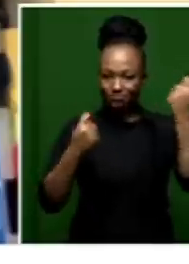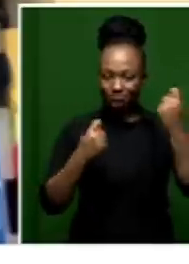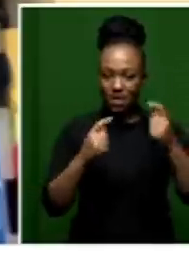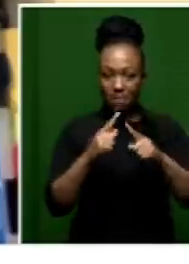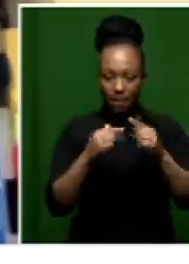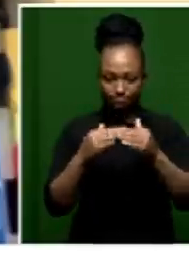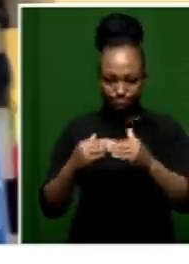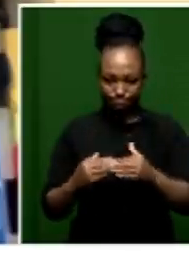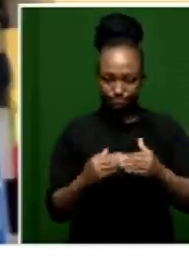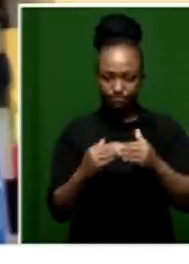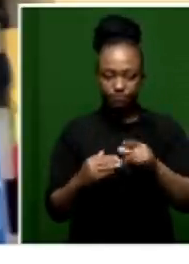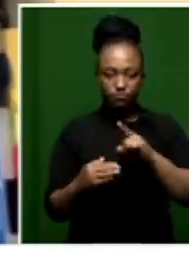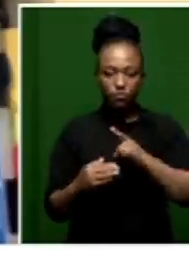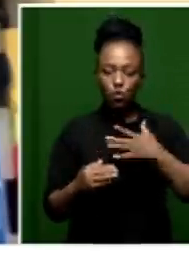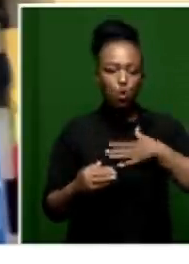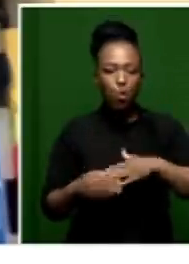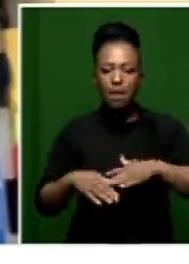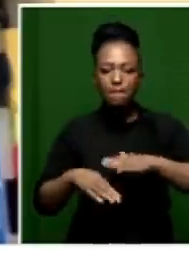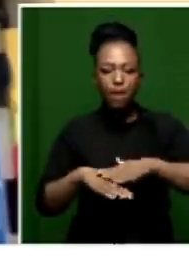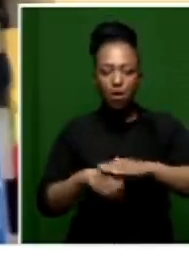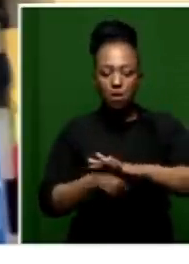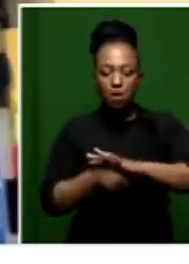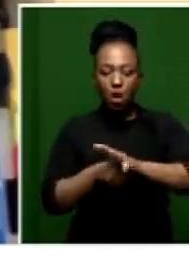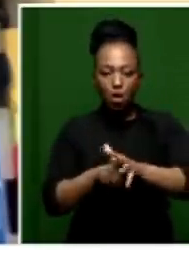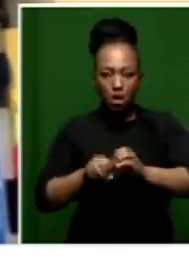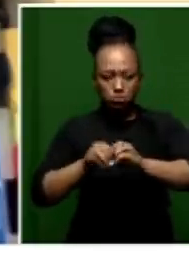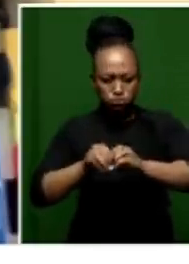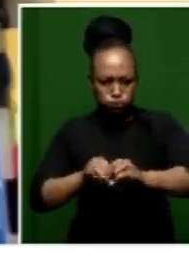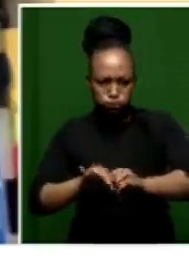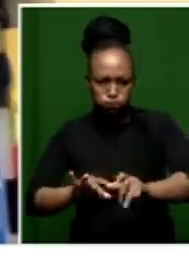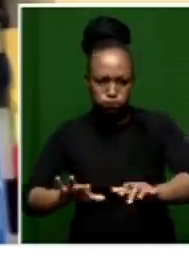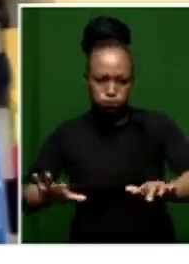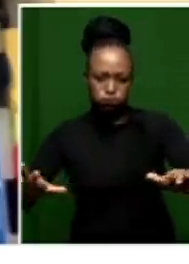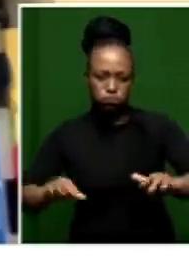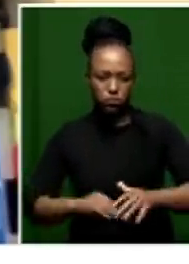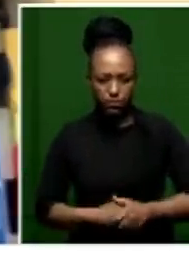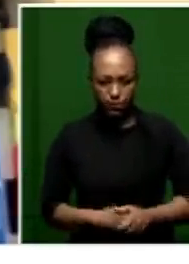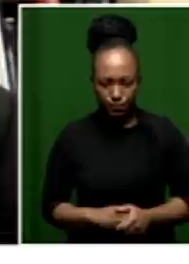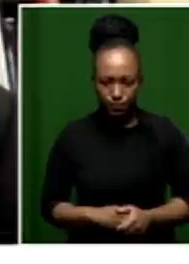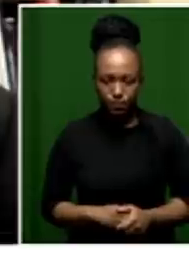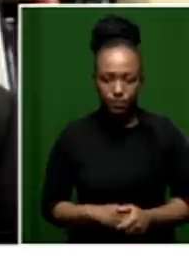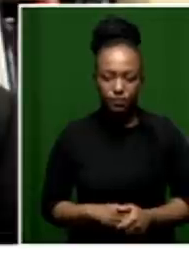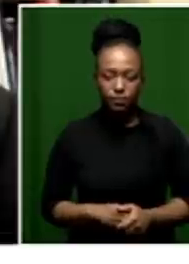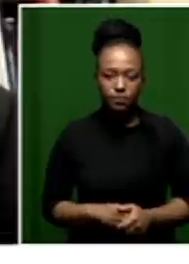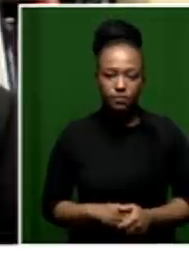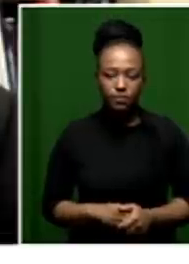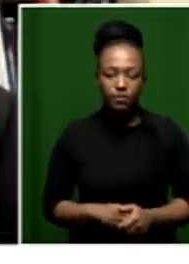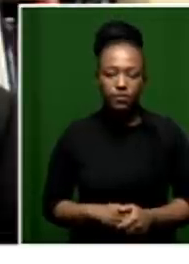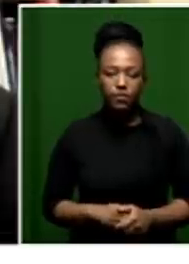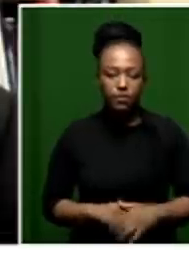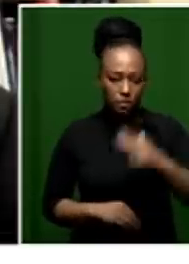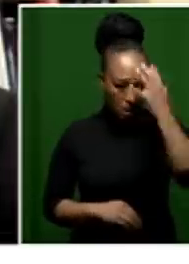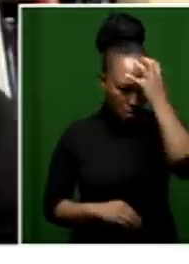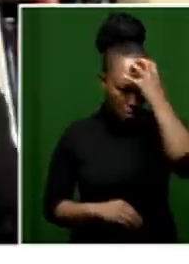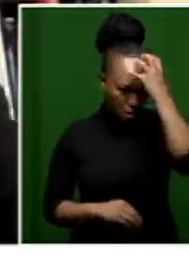be very careful that we don't amplify over again this variant or other variants, yeah. Prof, how do you address